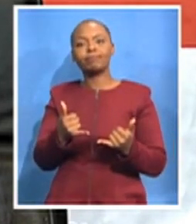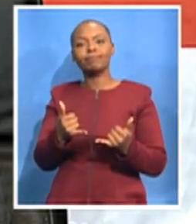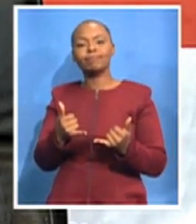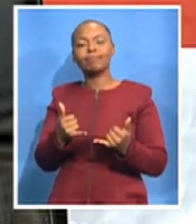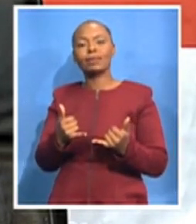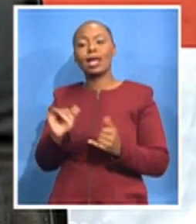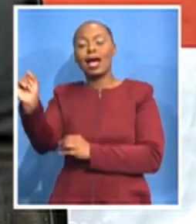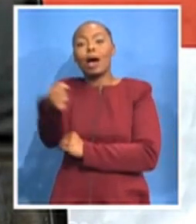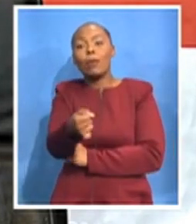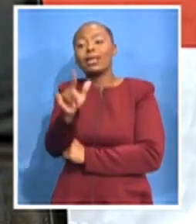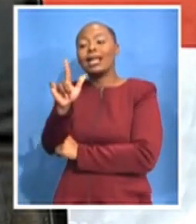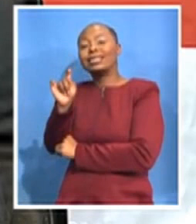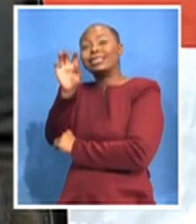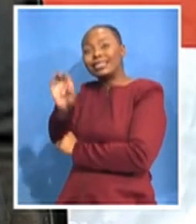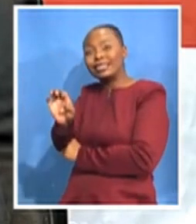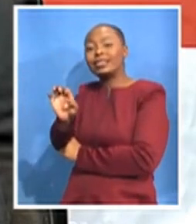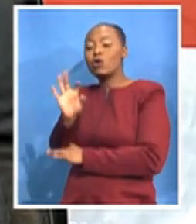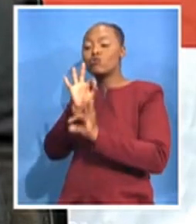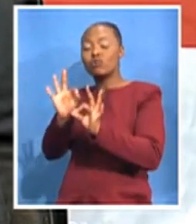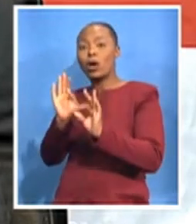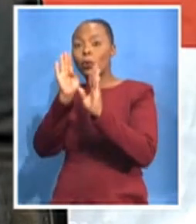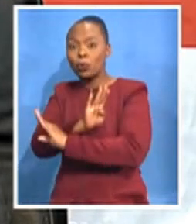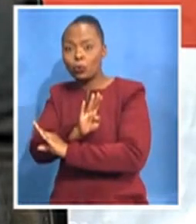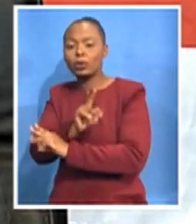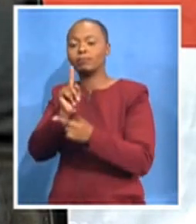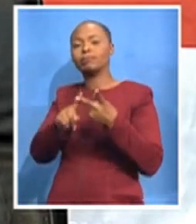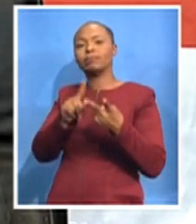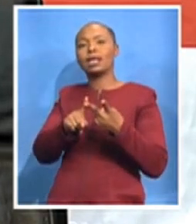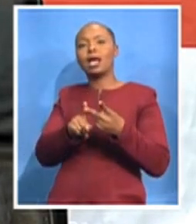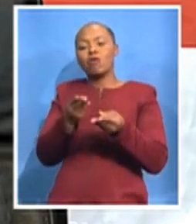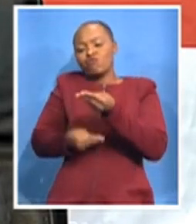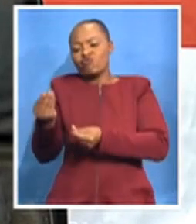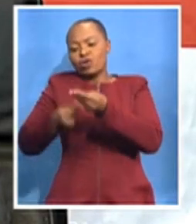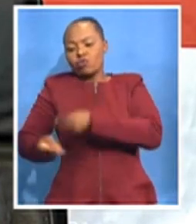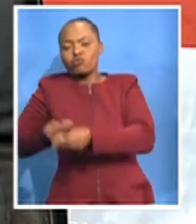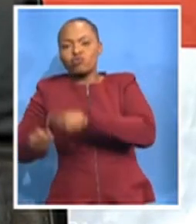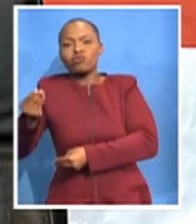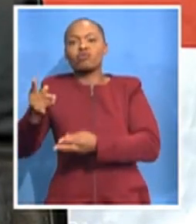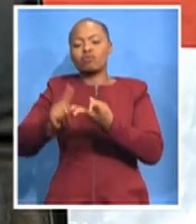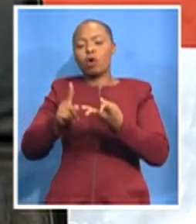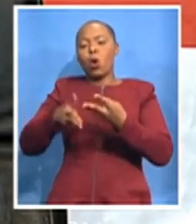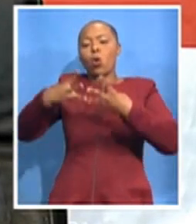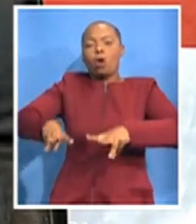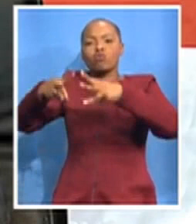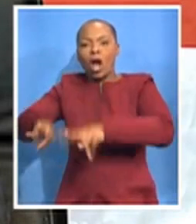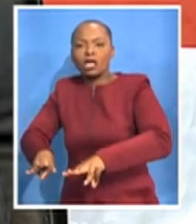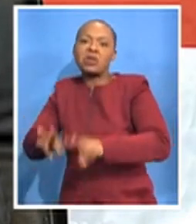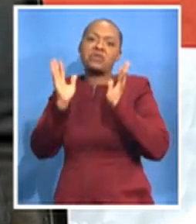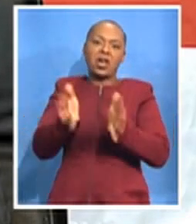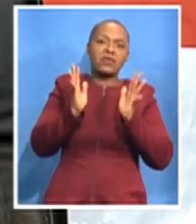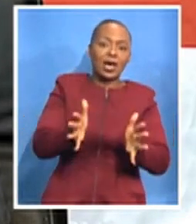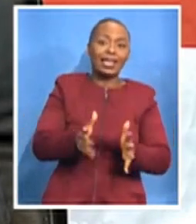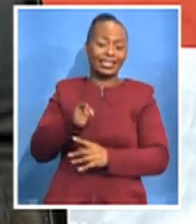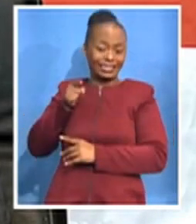improper and constitute maladministration, irregular, fruitless, and wasteful with respect is not corroborated by